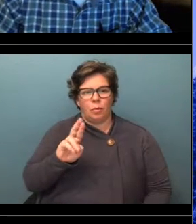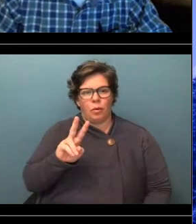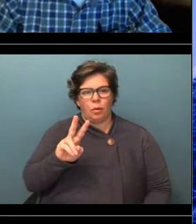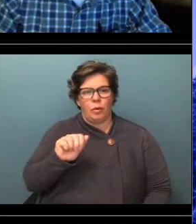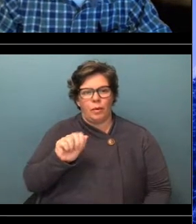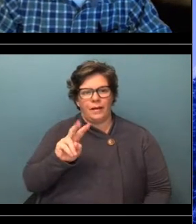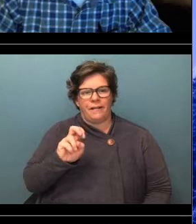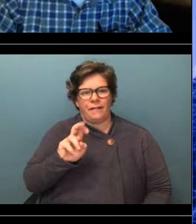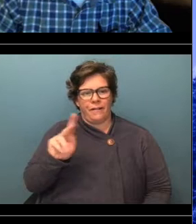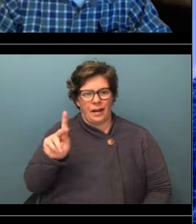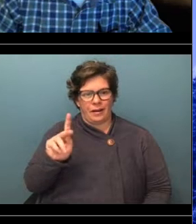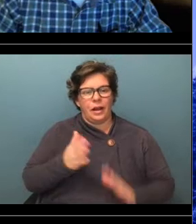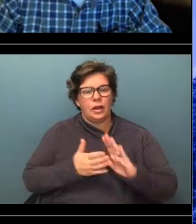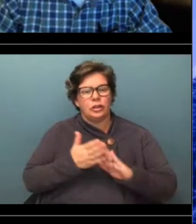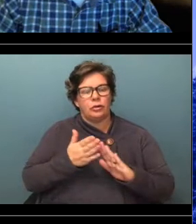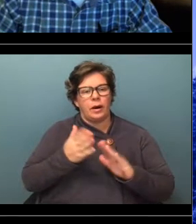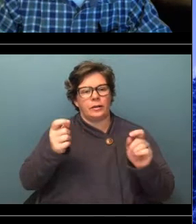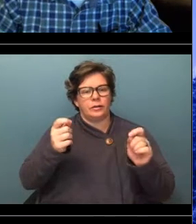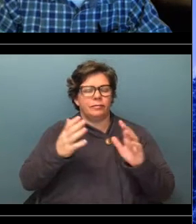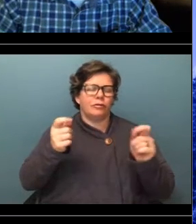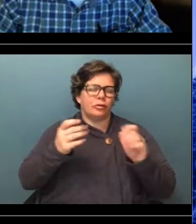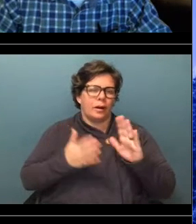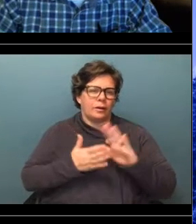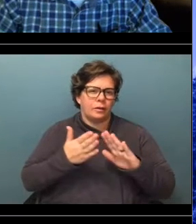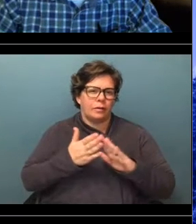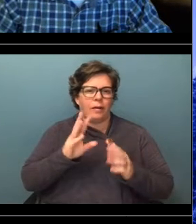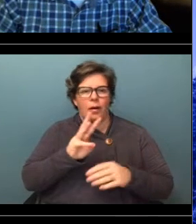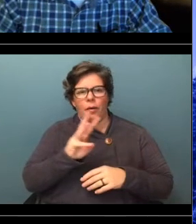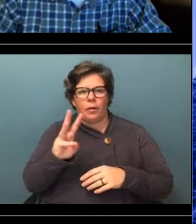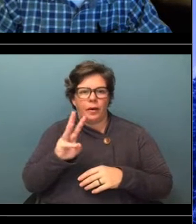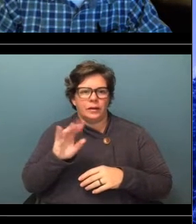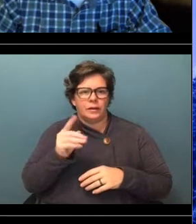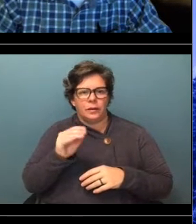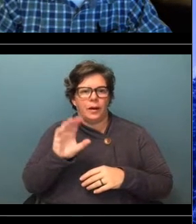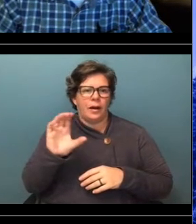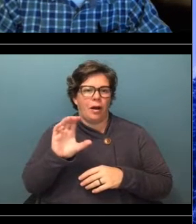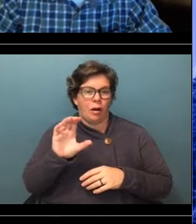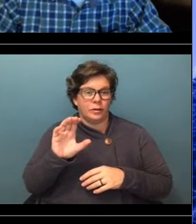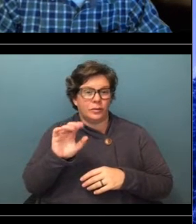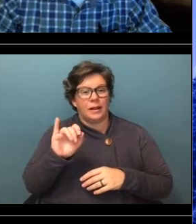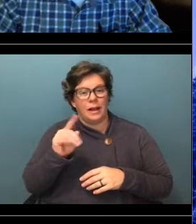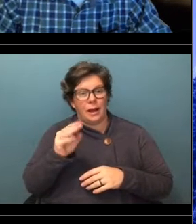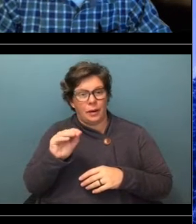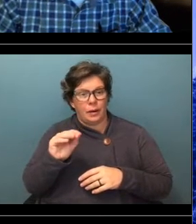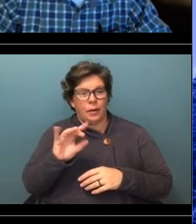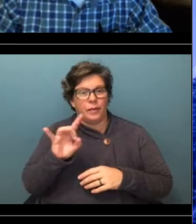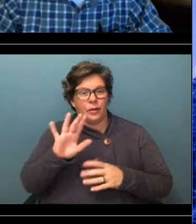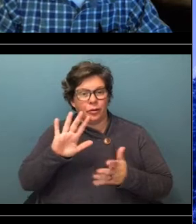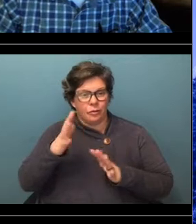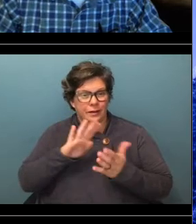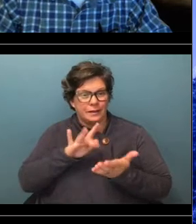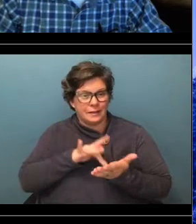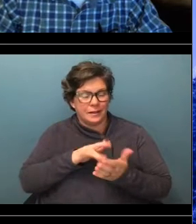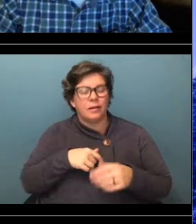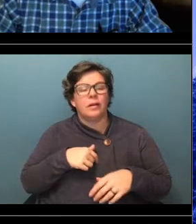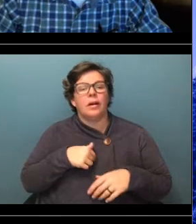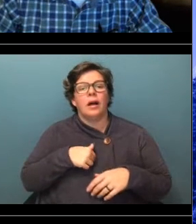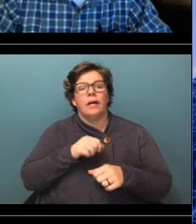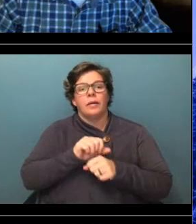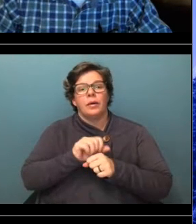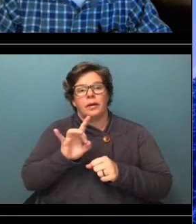Director of Operations for the Western Idaho Community Crisis Center located here in Caldwell, Idaho. I have worked here at